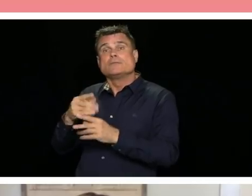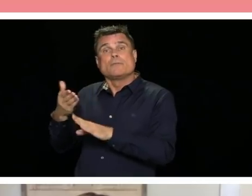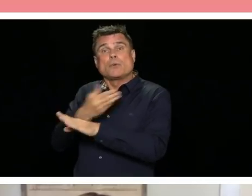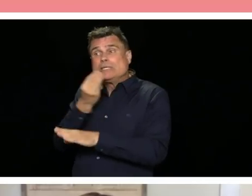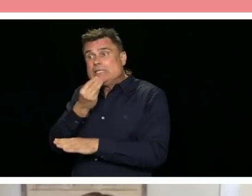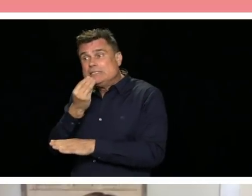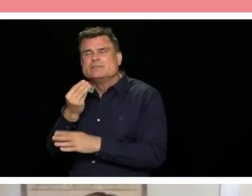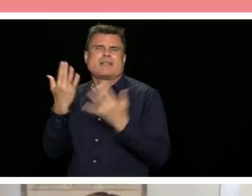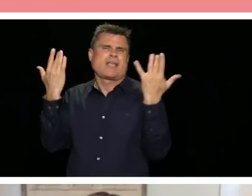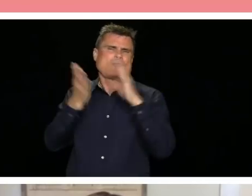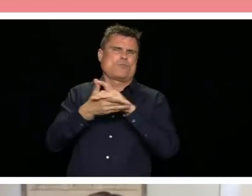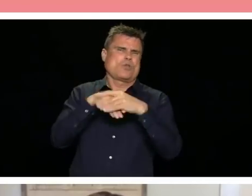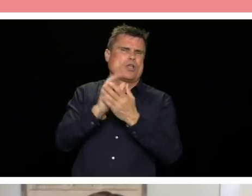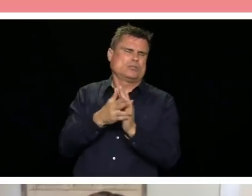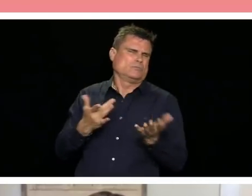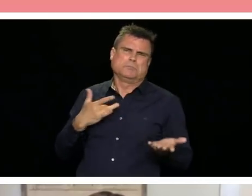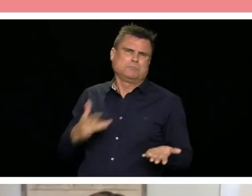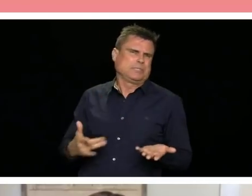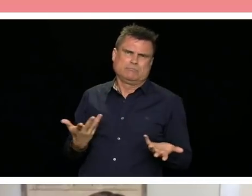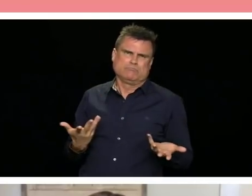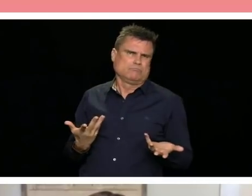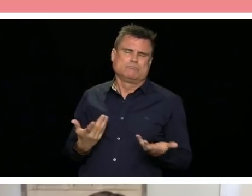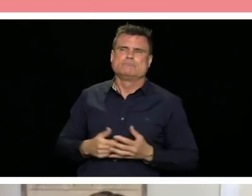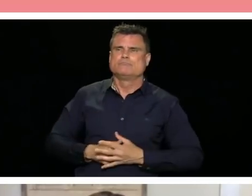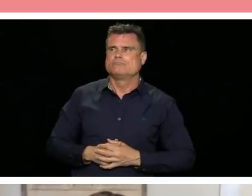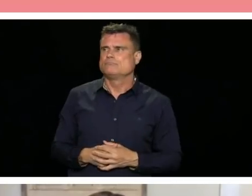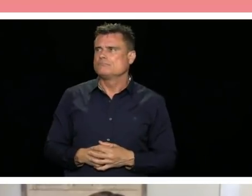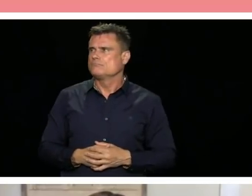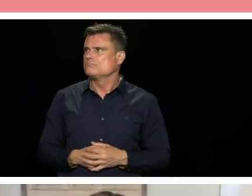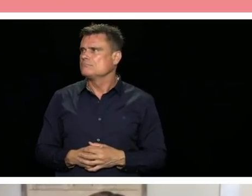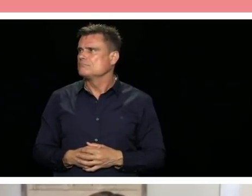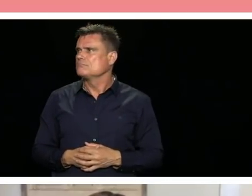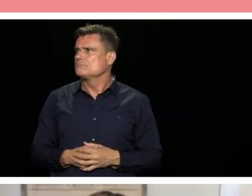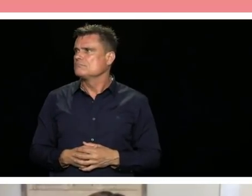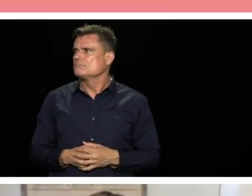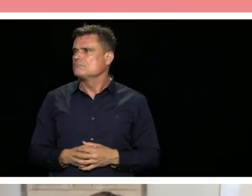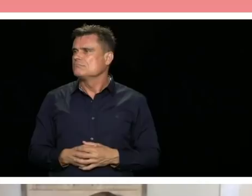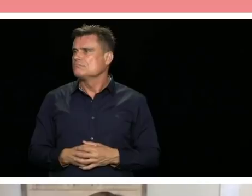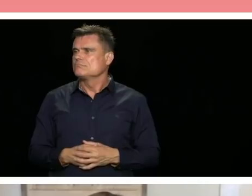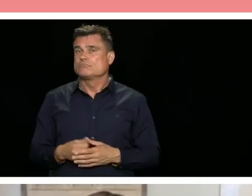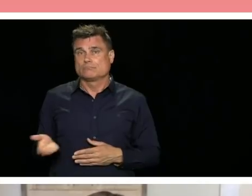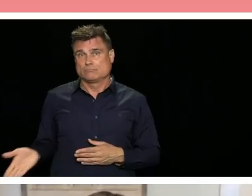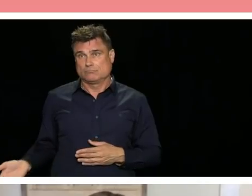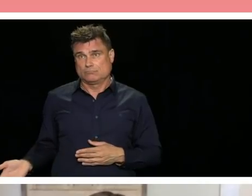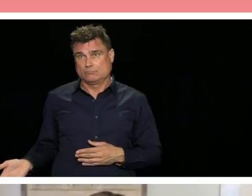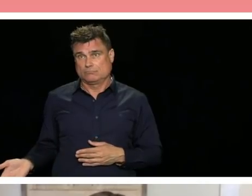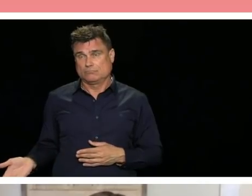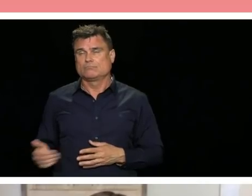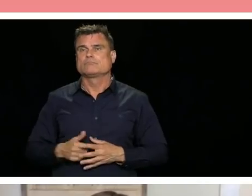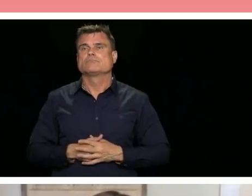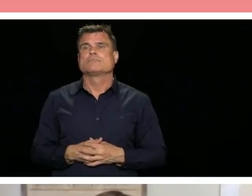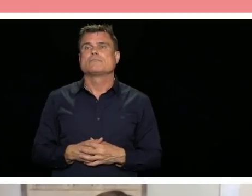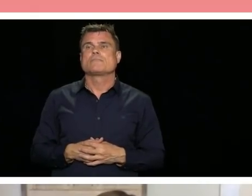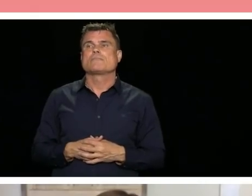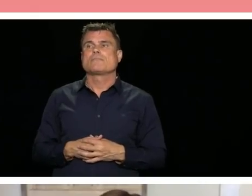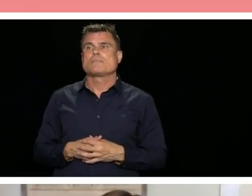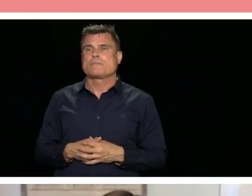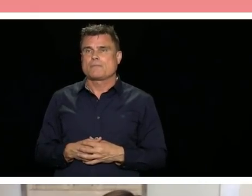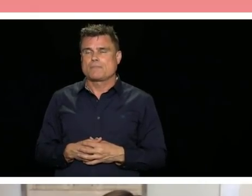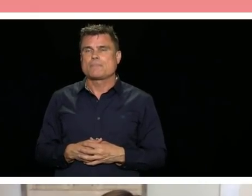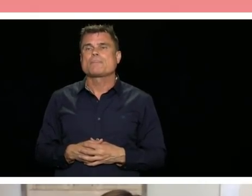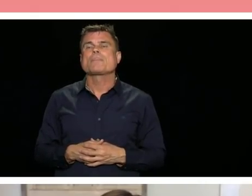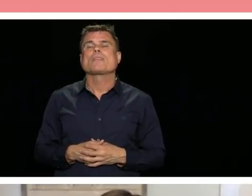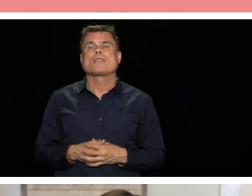happens to the spots that are being used by essential service workers, but now the child that held that spot